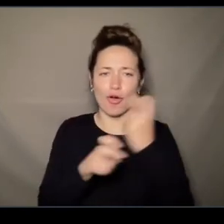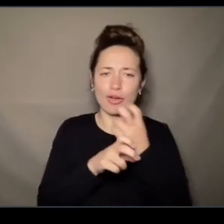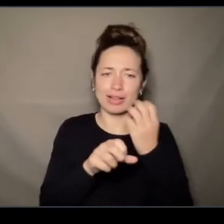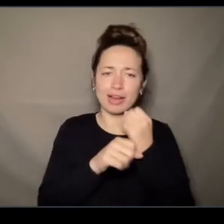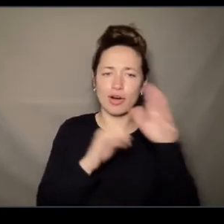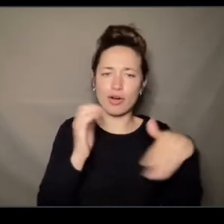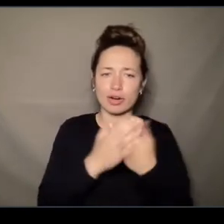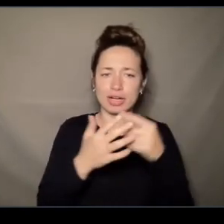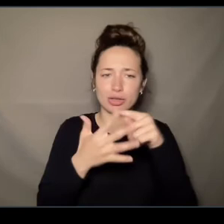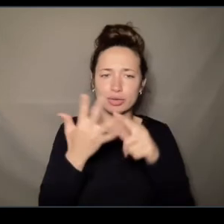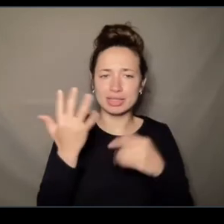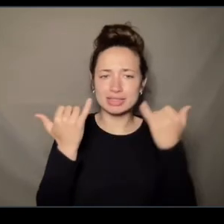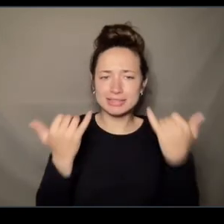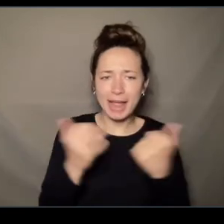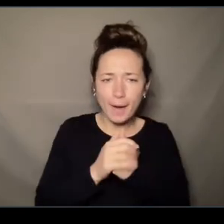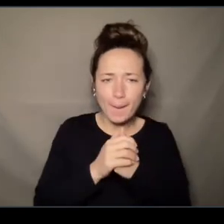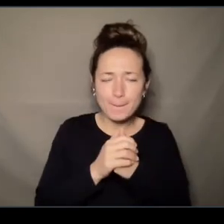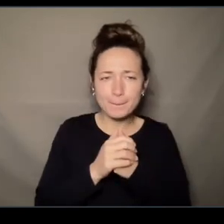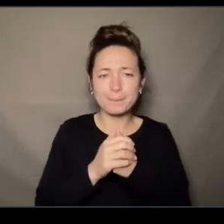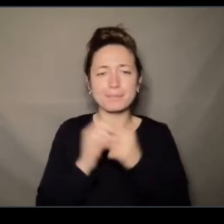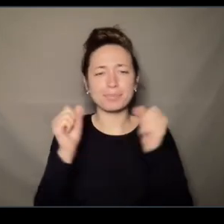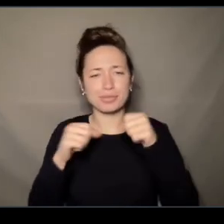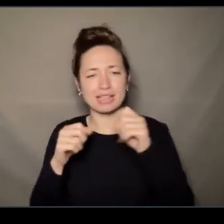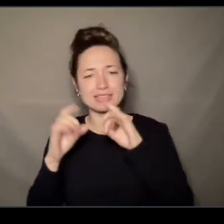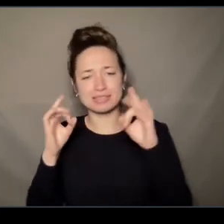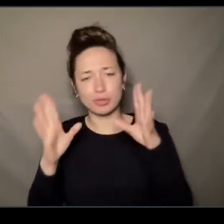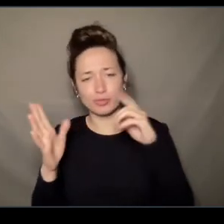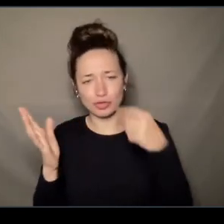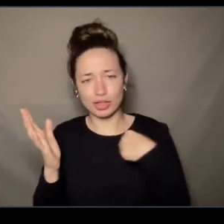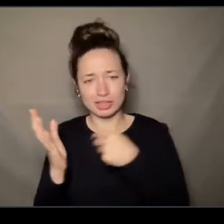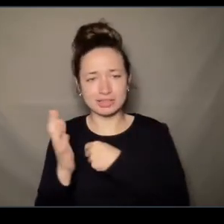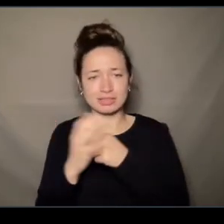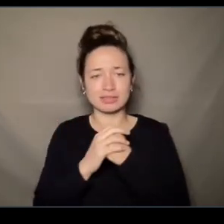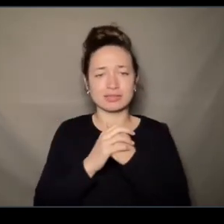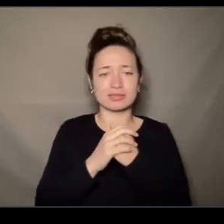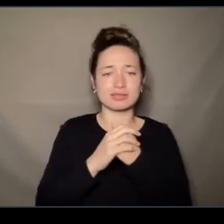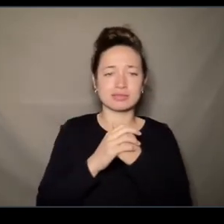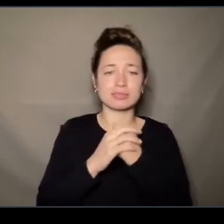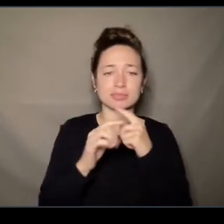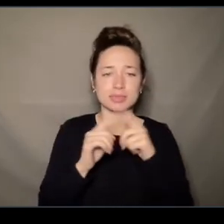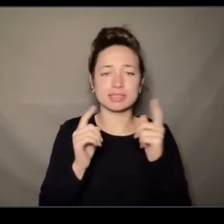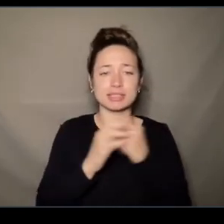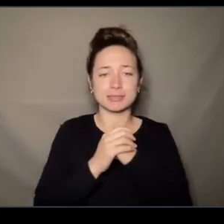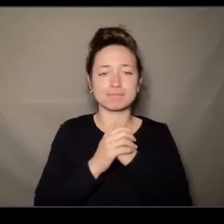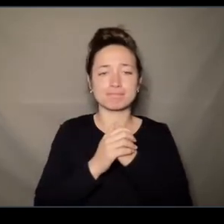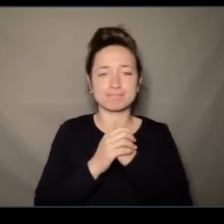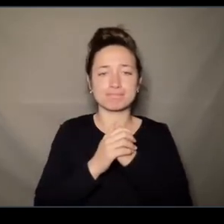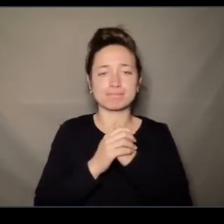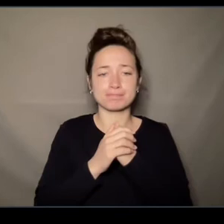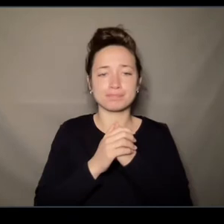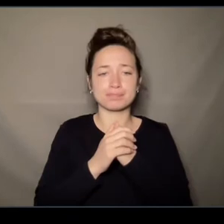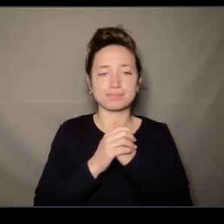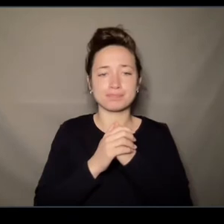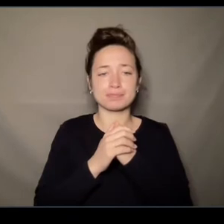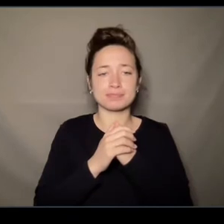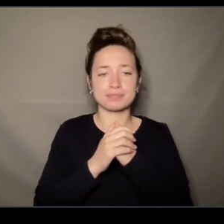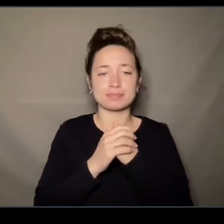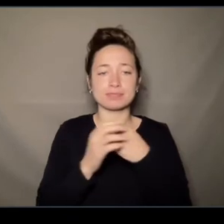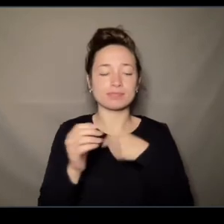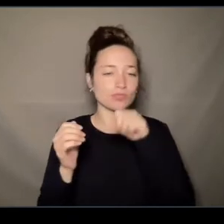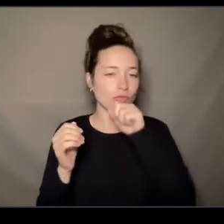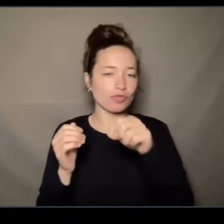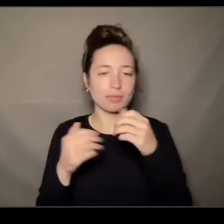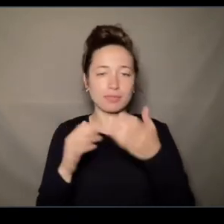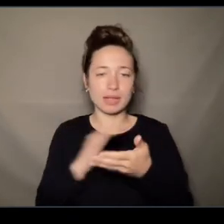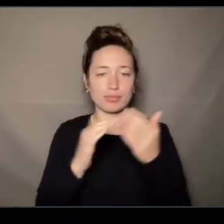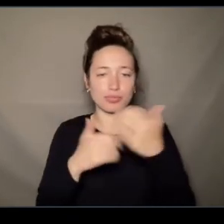all the ingredients now. Right. Right. Yes, that's been terrible for us. Yeah. I love